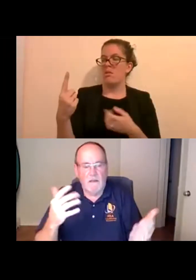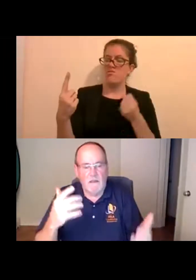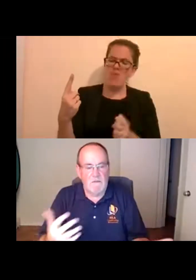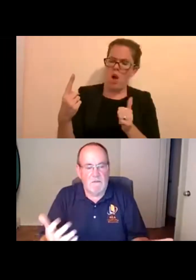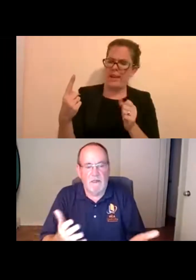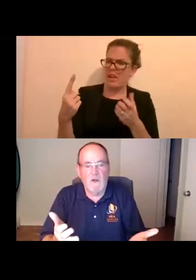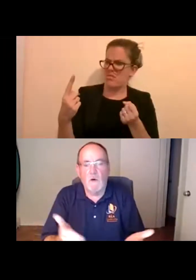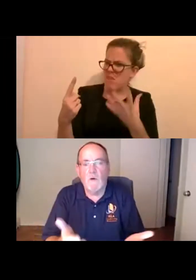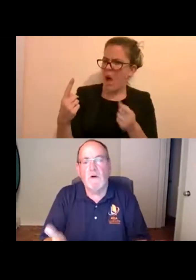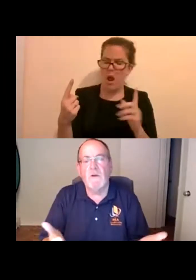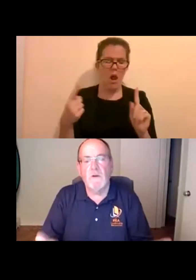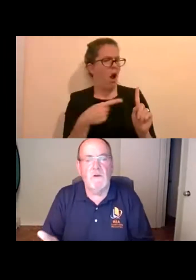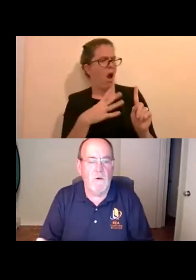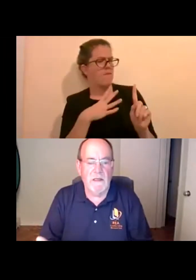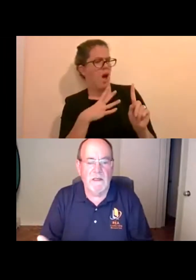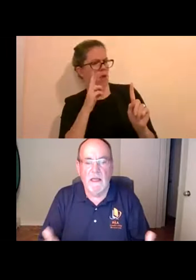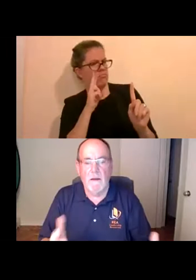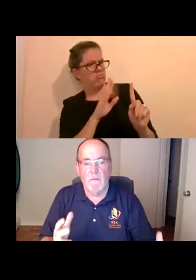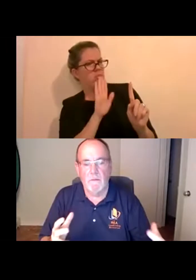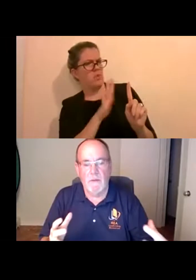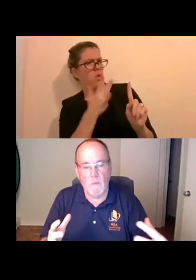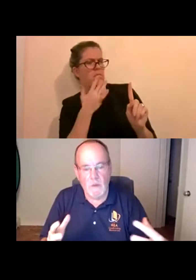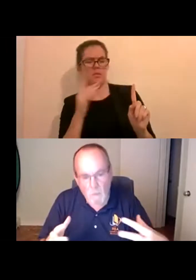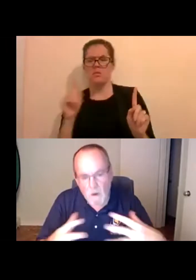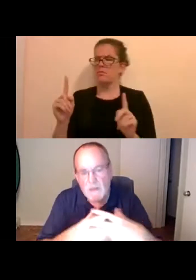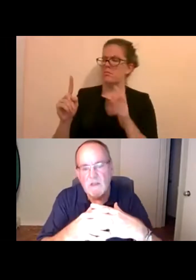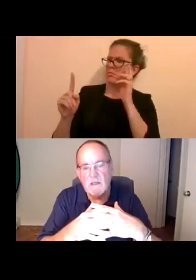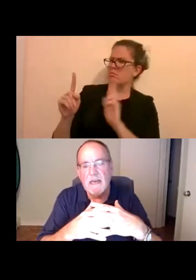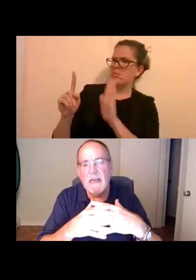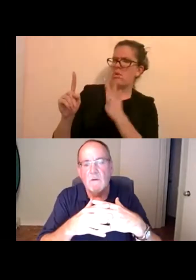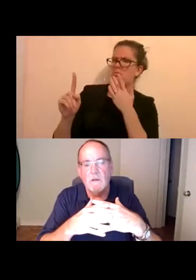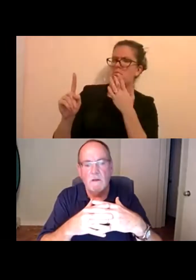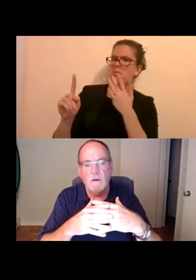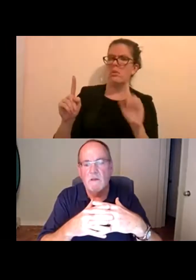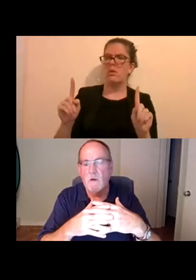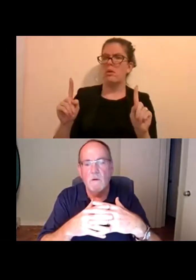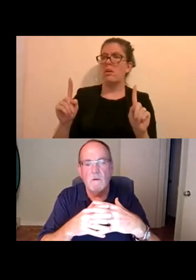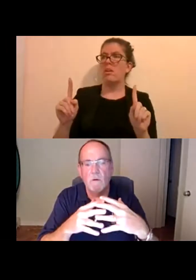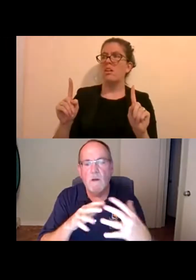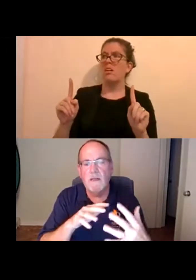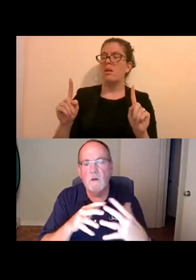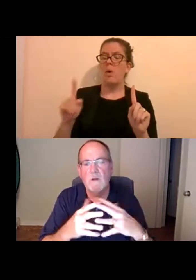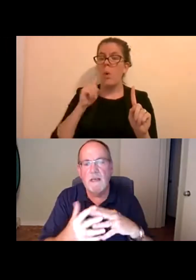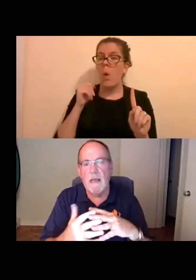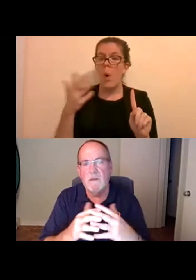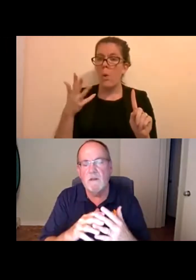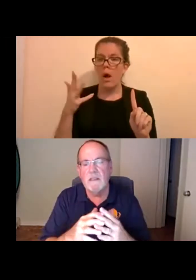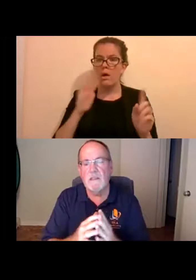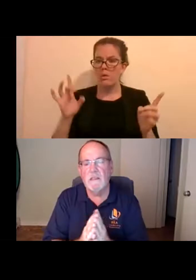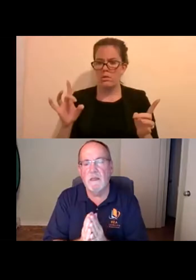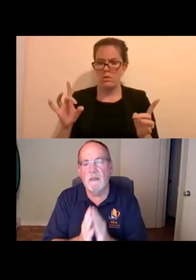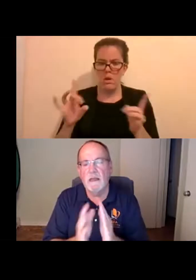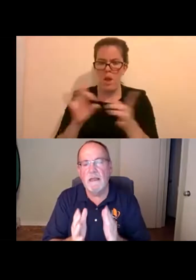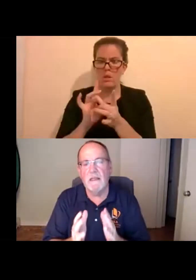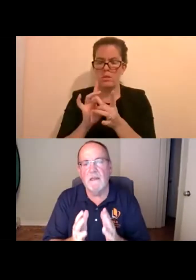fine. That's your personal choice. But what I want is to connect with you, and so we're willing to adapt. And so this